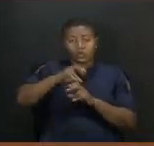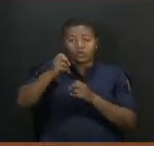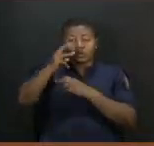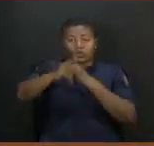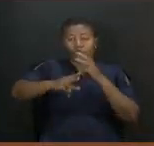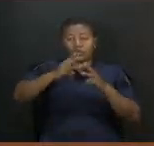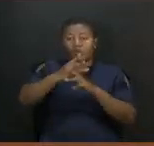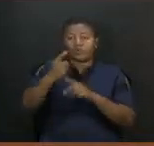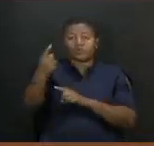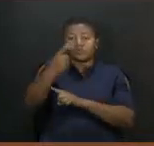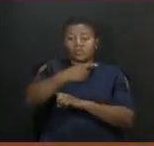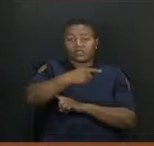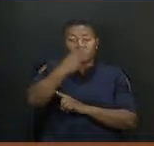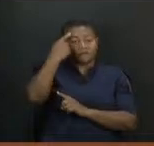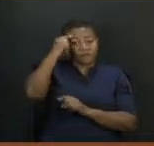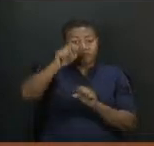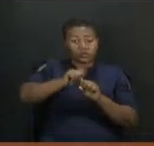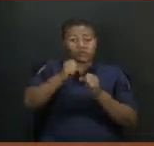We also have